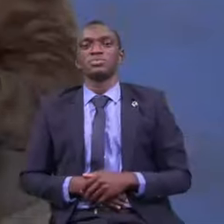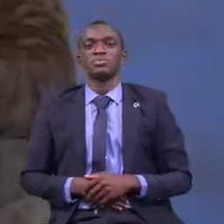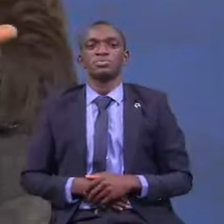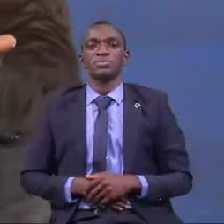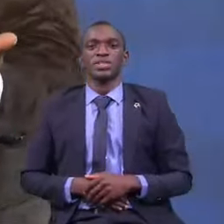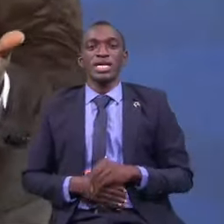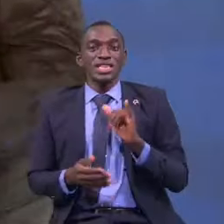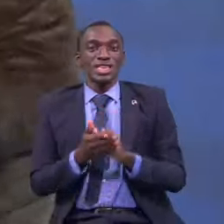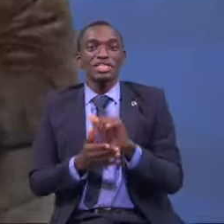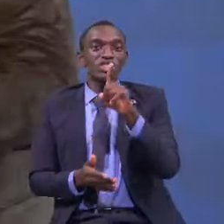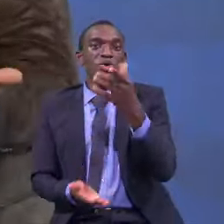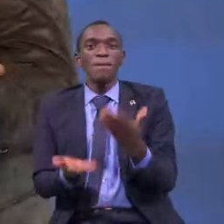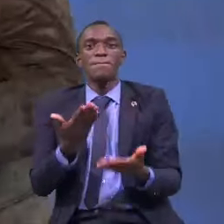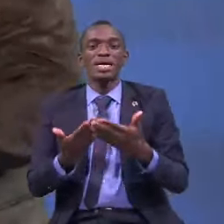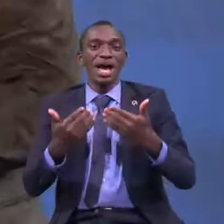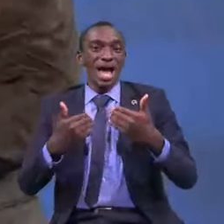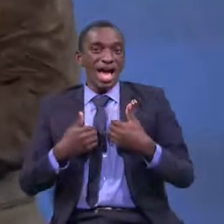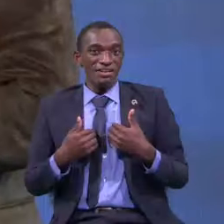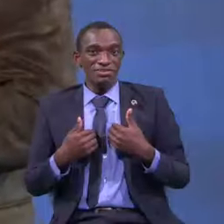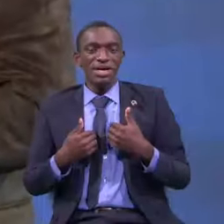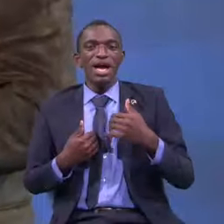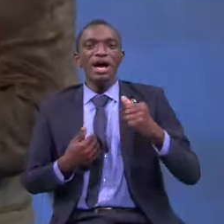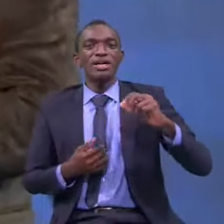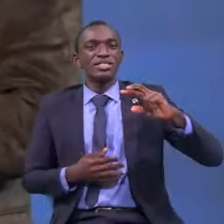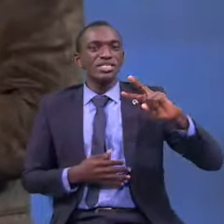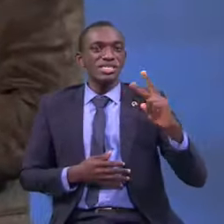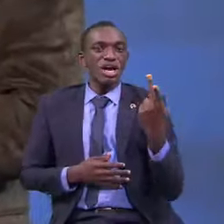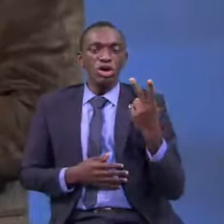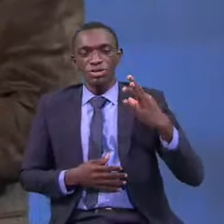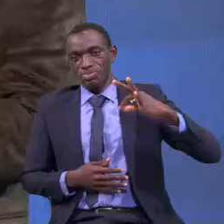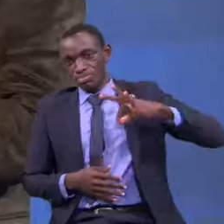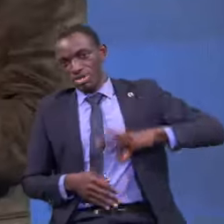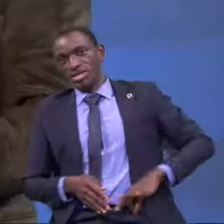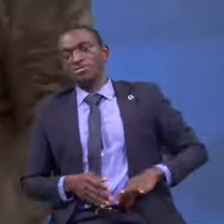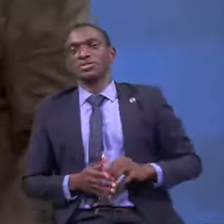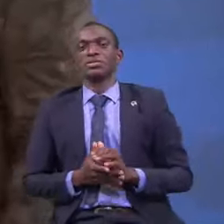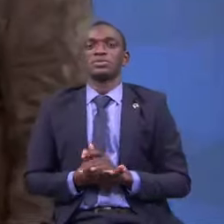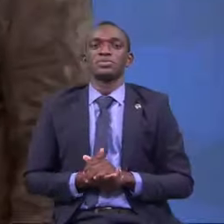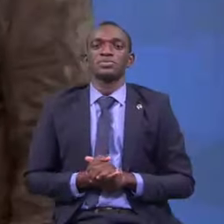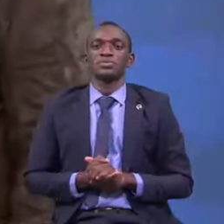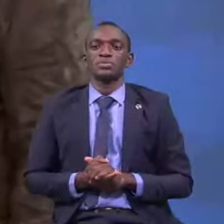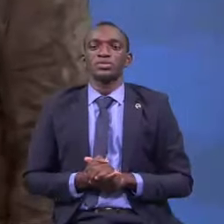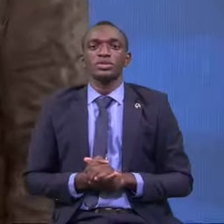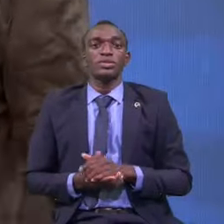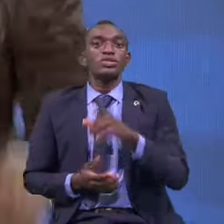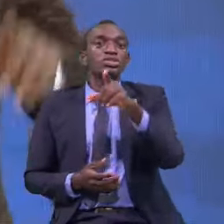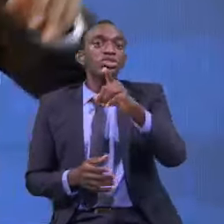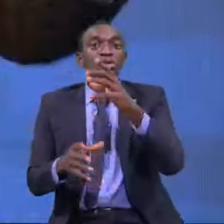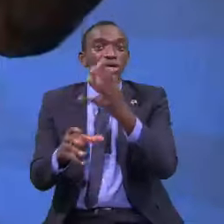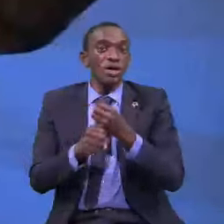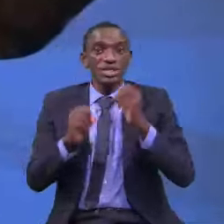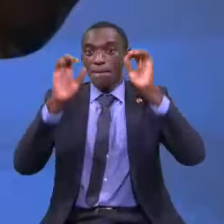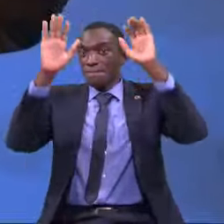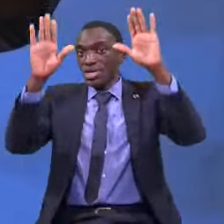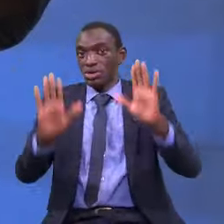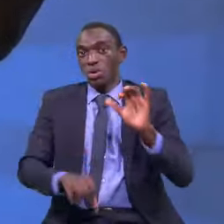That she might have a second benefit. You got a miracle before,